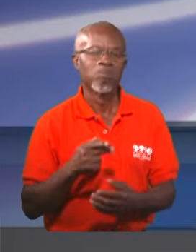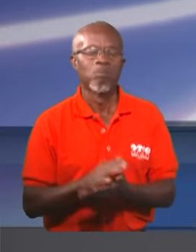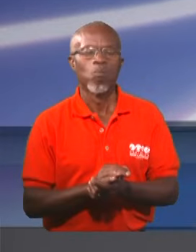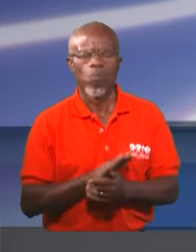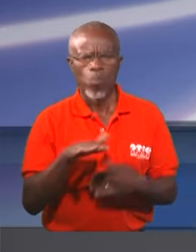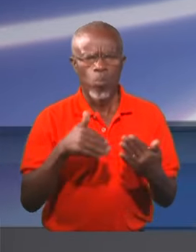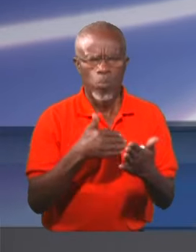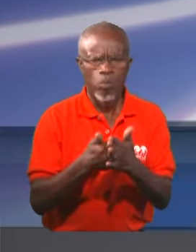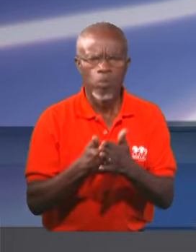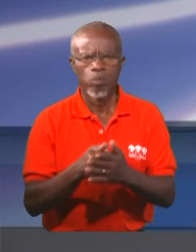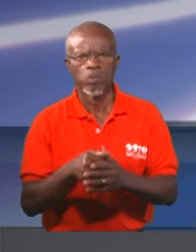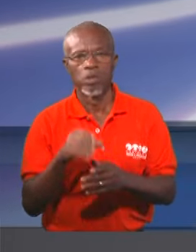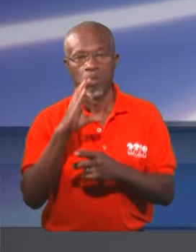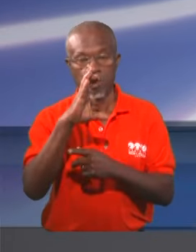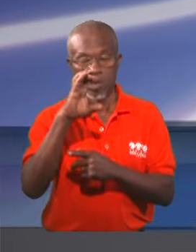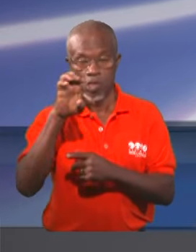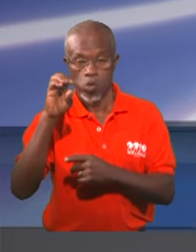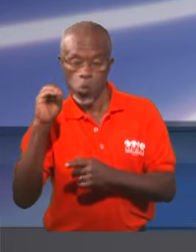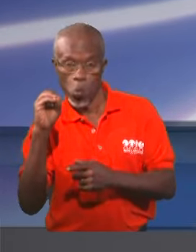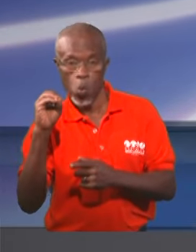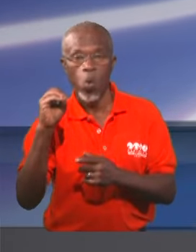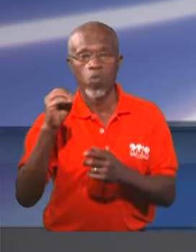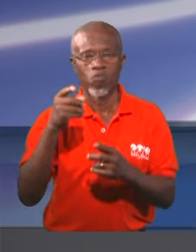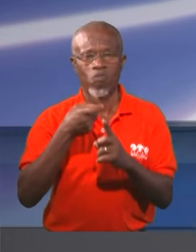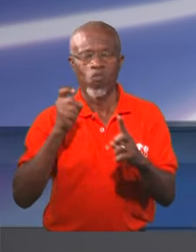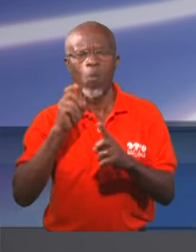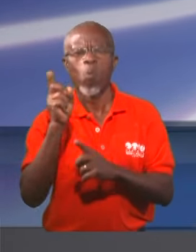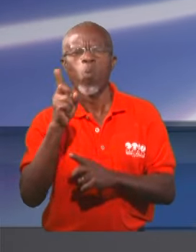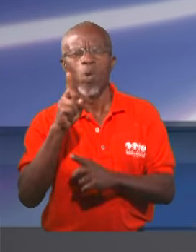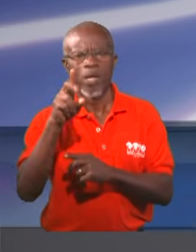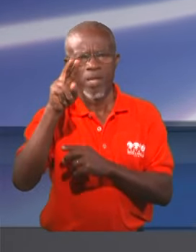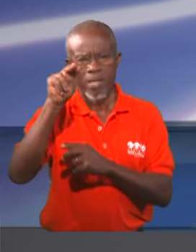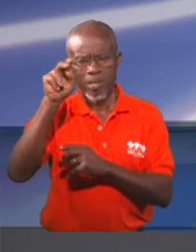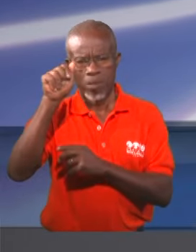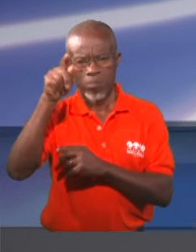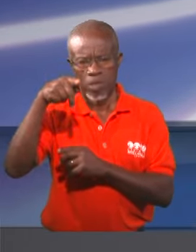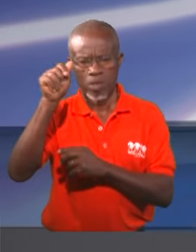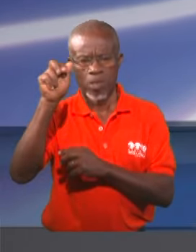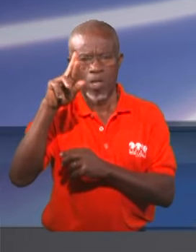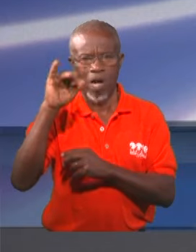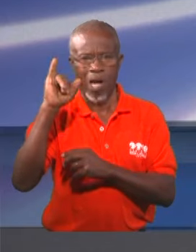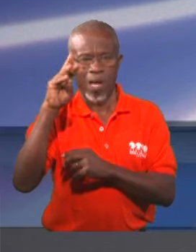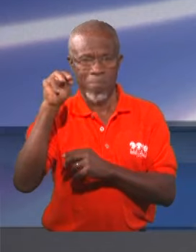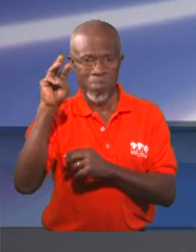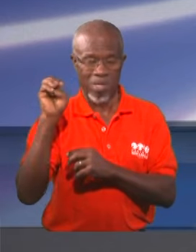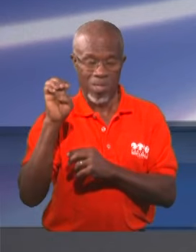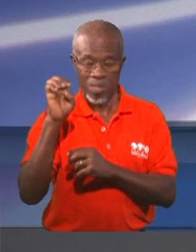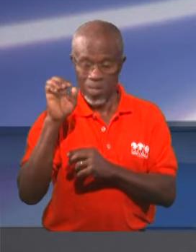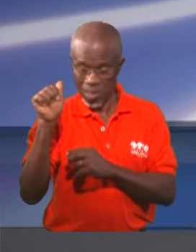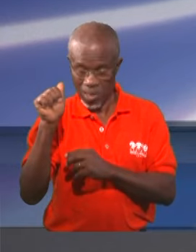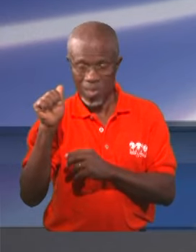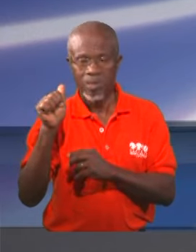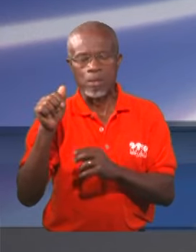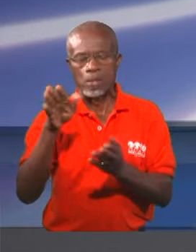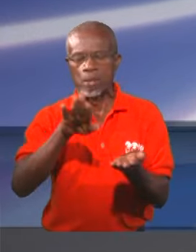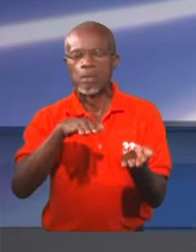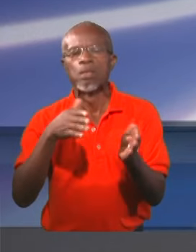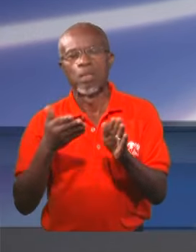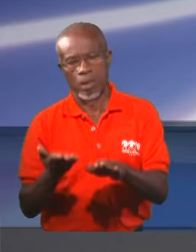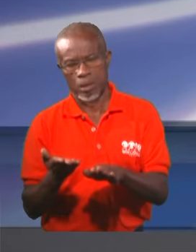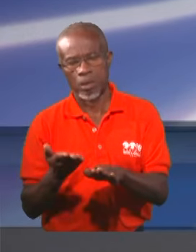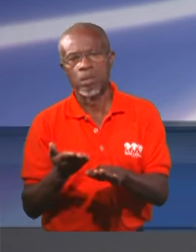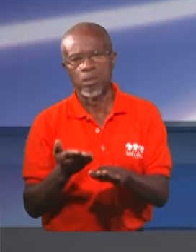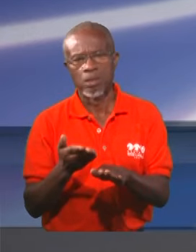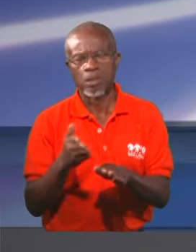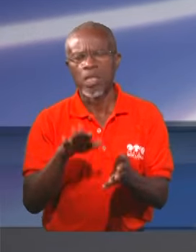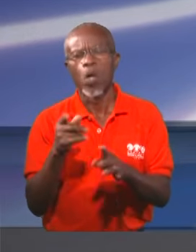Chief Executive Officer at Naparima Bowl, award-winning actor and singer Marlon De Bique has died. His family confirmed he died on Tuesday night at the San